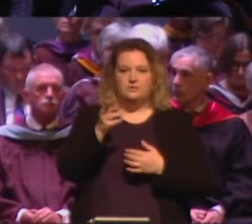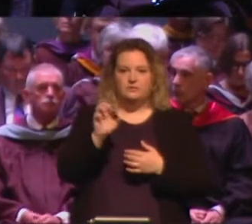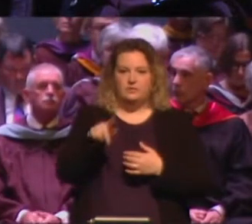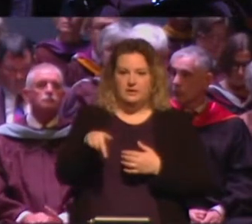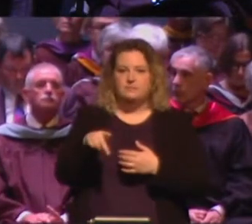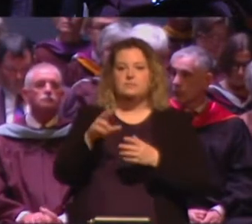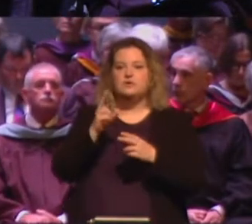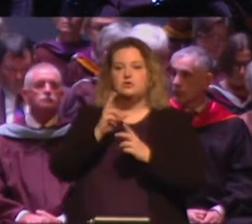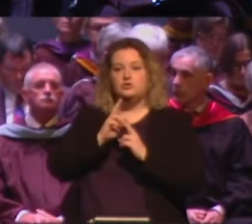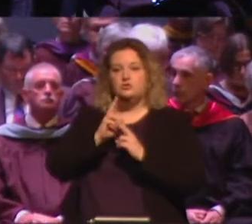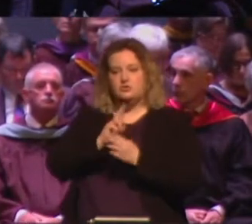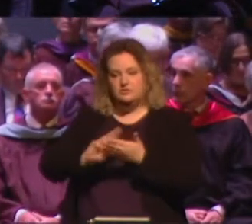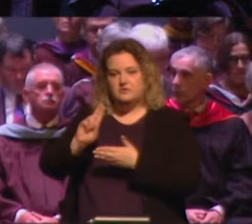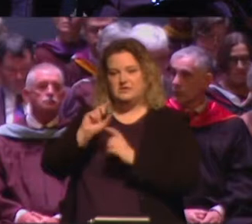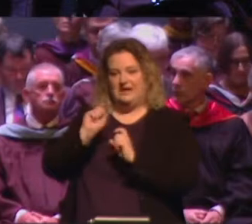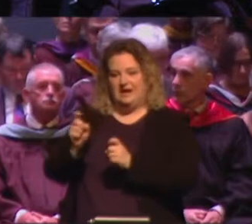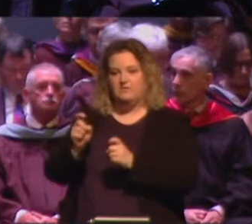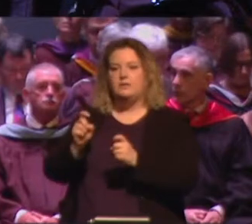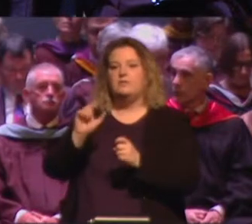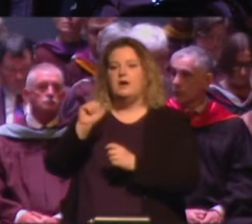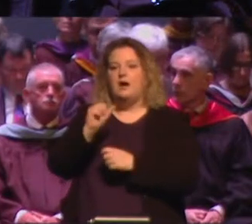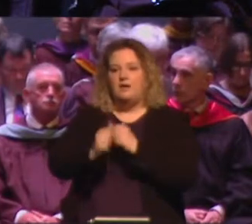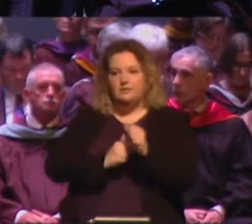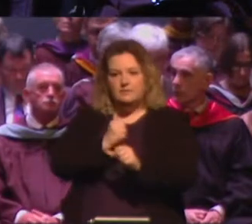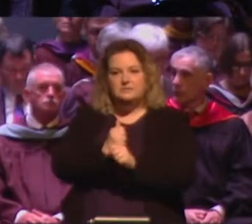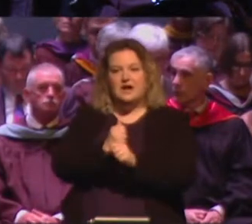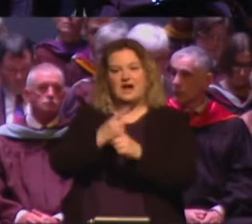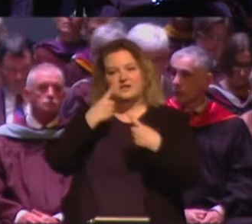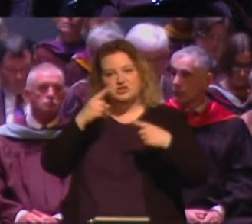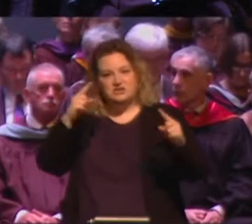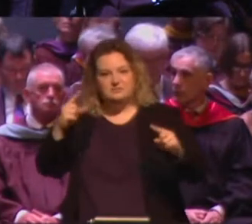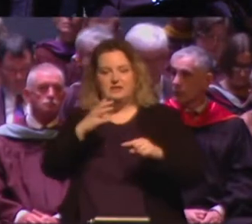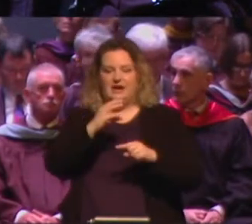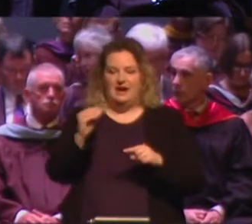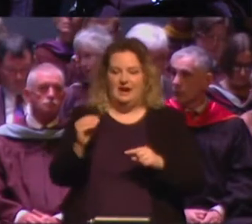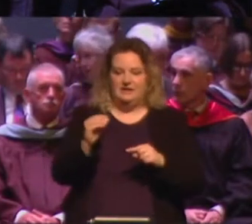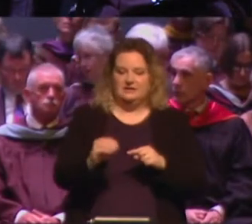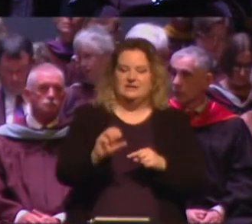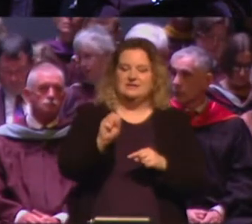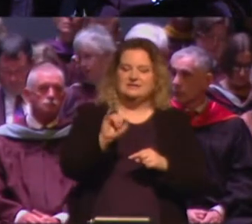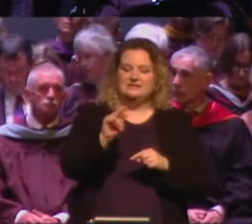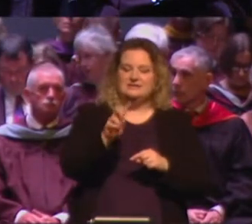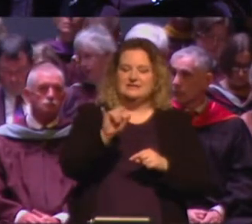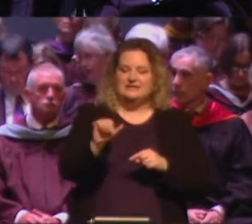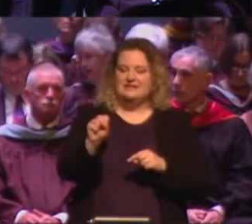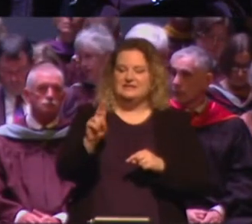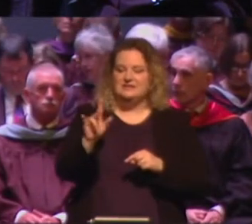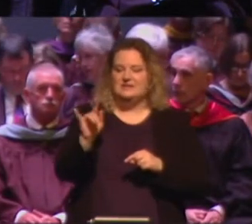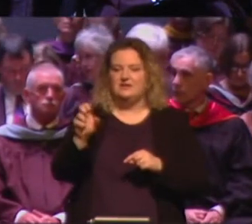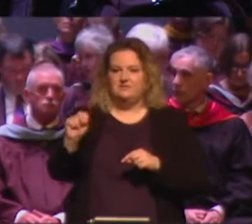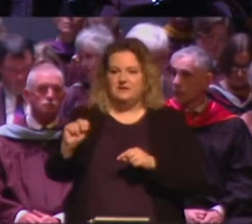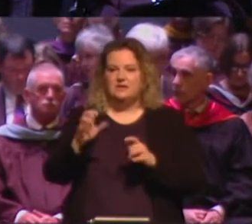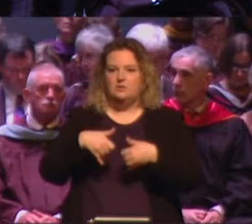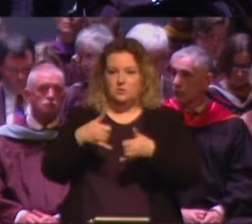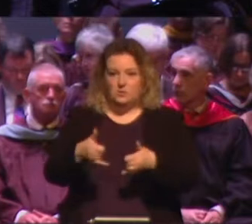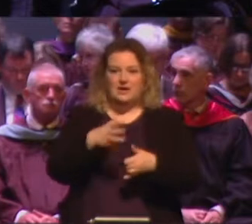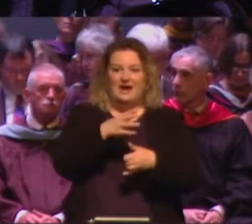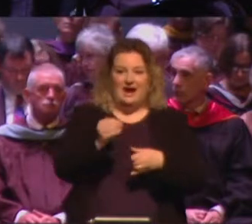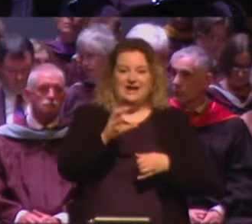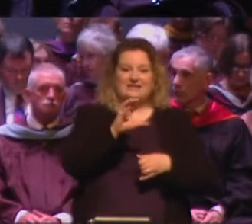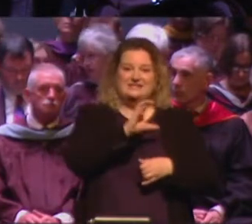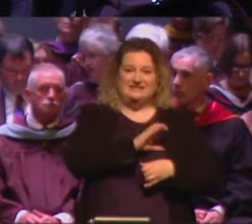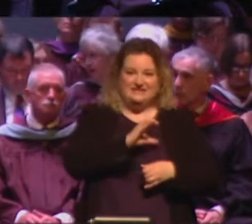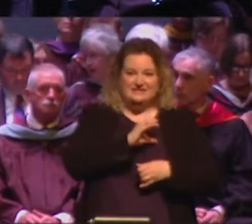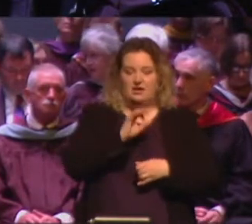Professional Achievement Award, as well as the Algernon Sidney Sullivan Award. Additionally, he was named Citizen of the Year from the